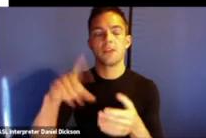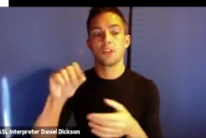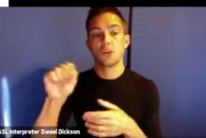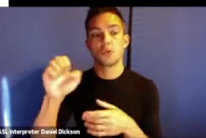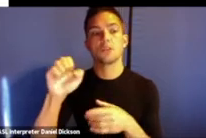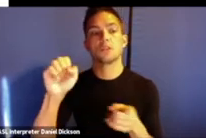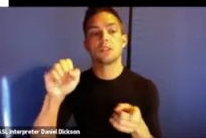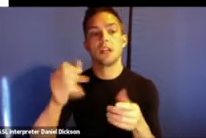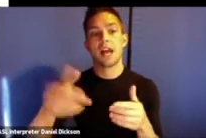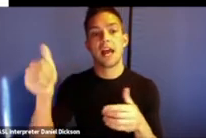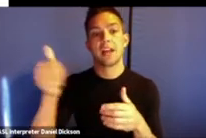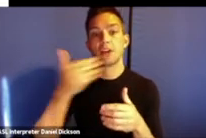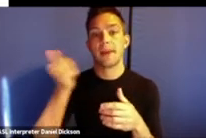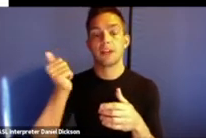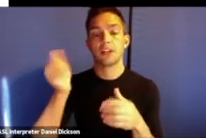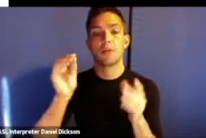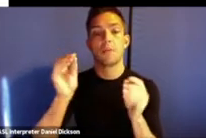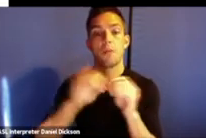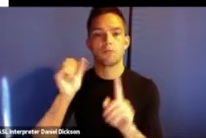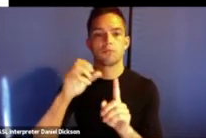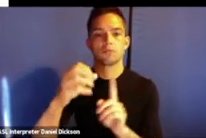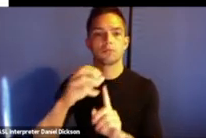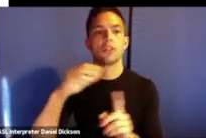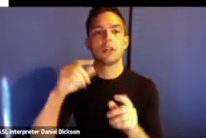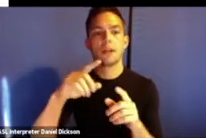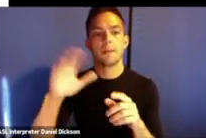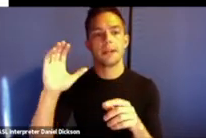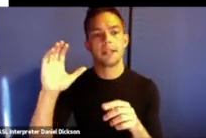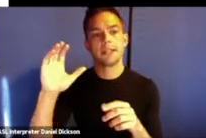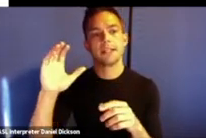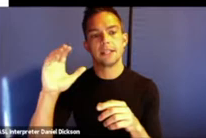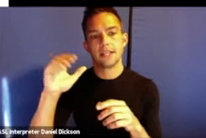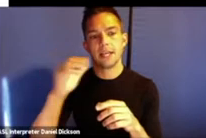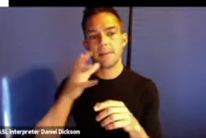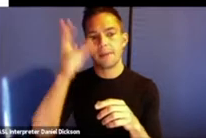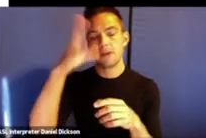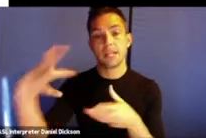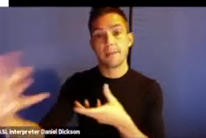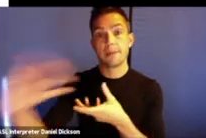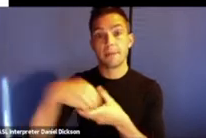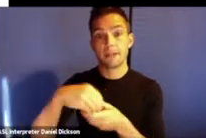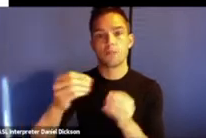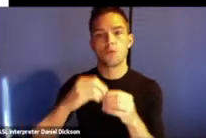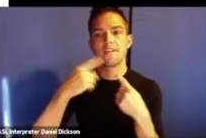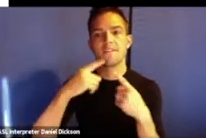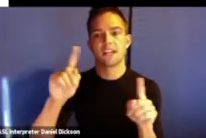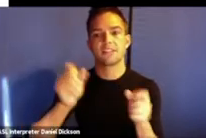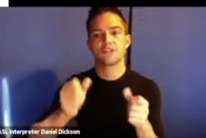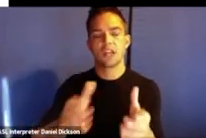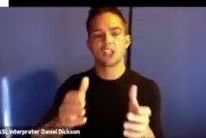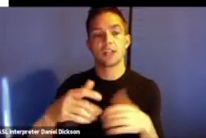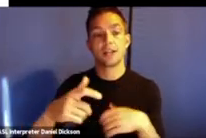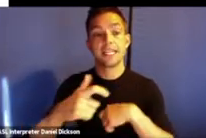is better, but not always. And it seems that parent implementation in the home has been one of the more effective strategies. And the